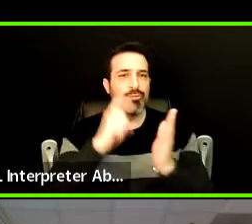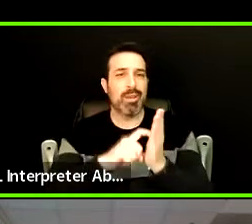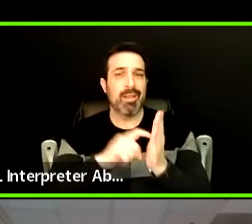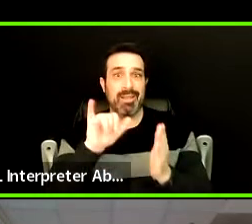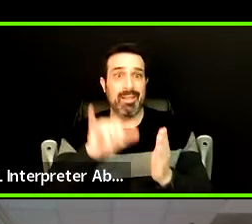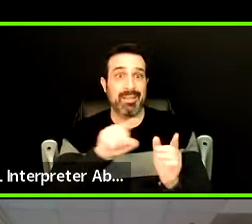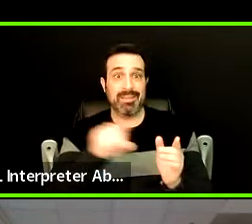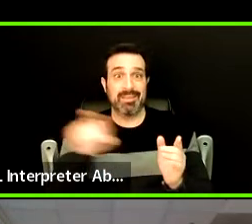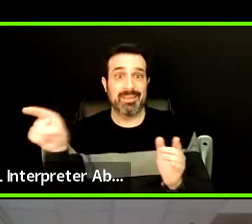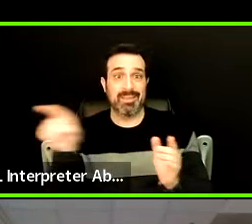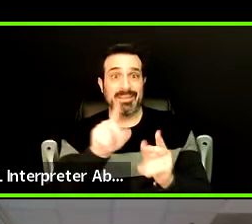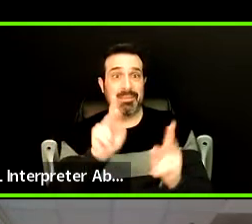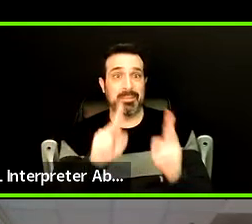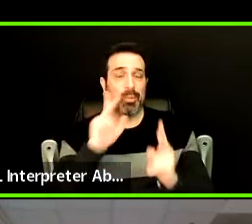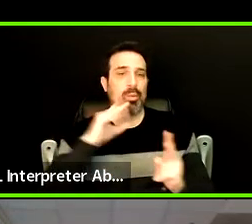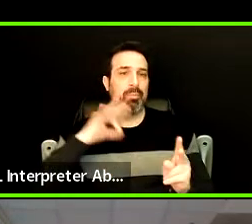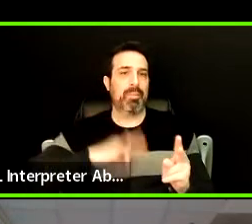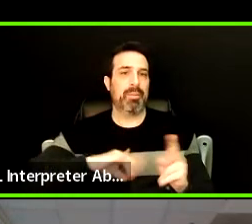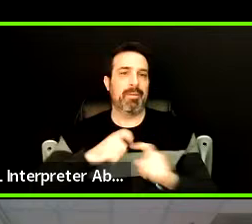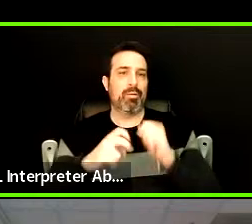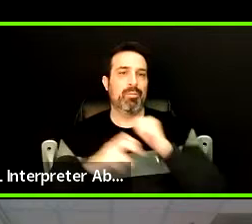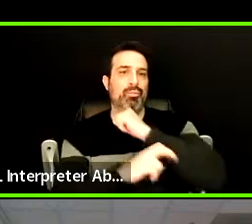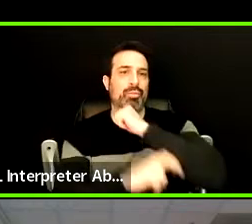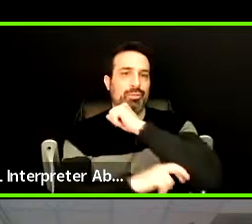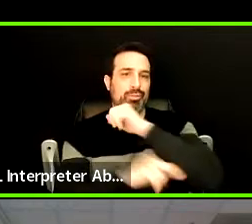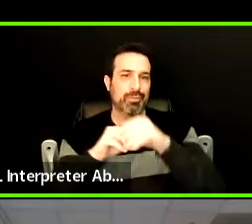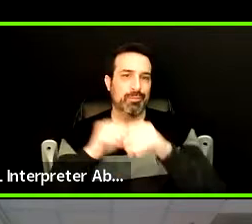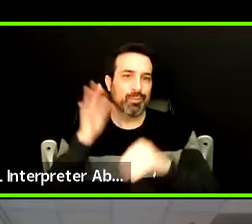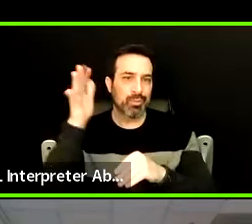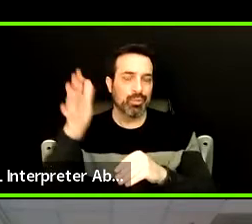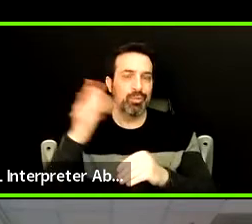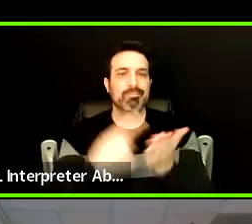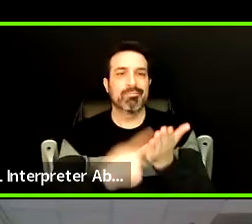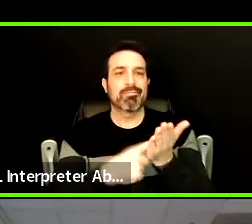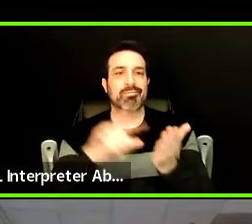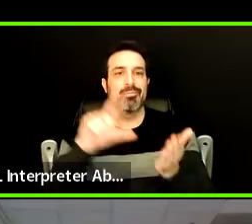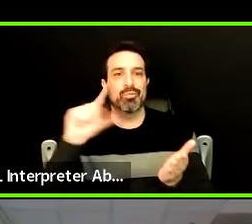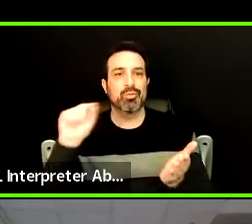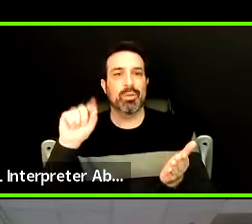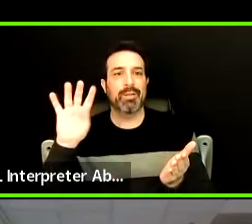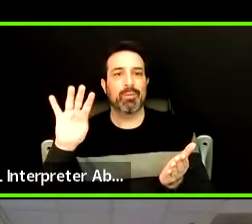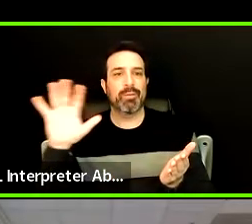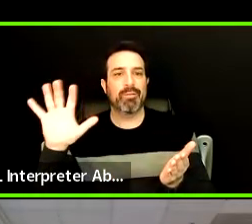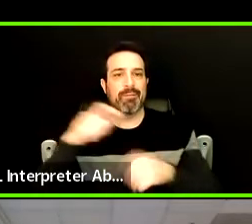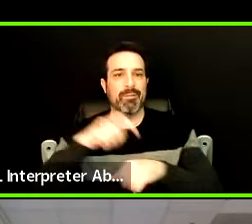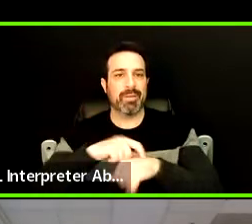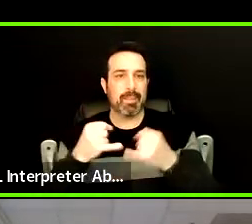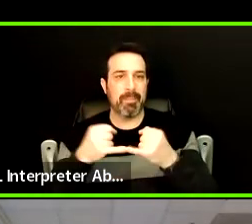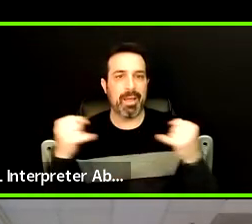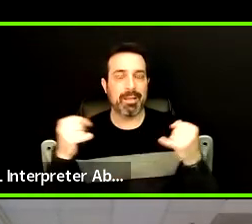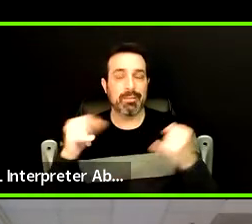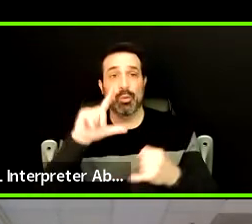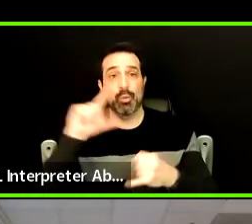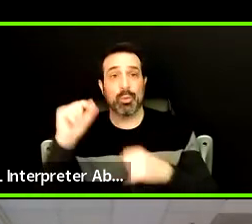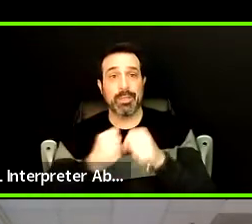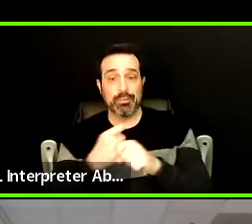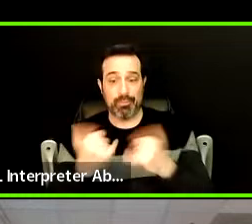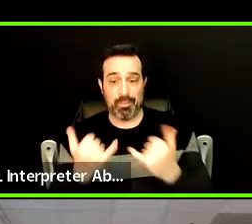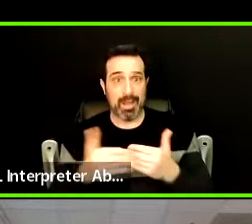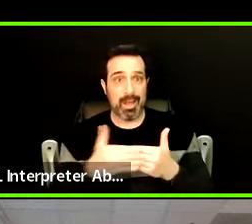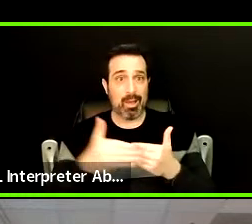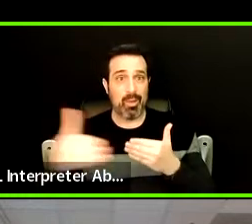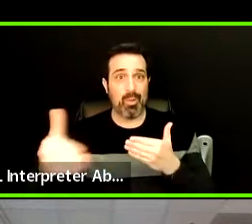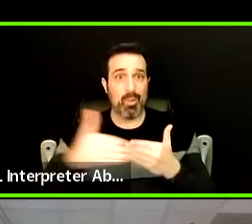these are the people who are going to be benefiting from the bridge in the future. We're talking about a 2045 timeline. That's 20 years from now,